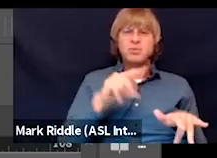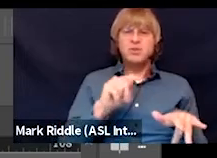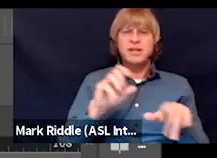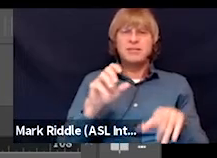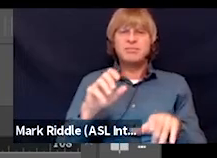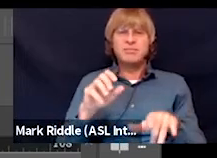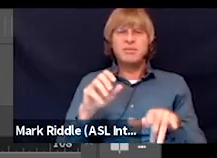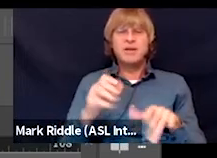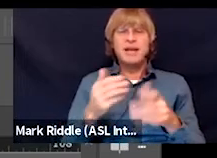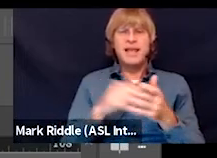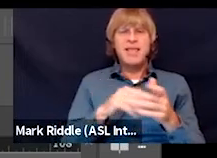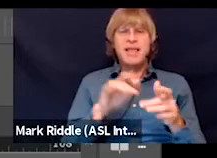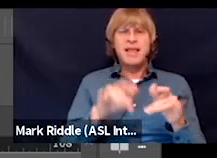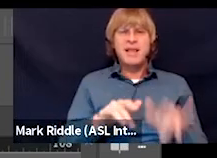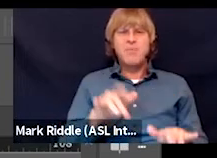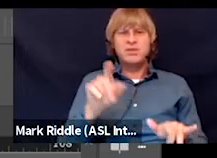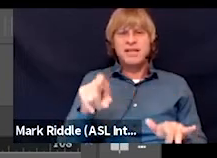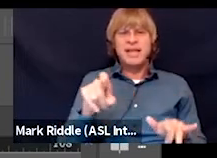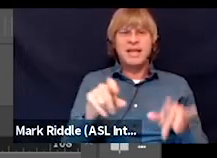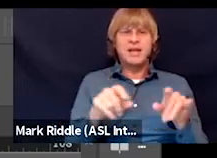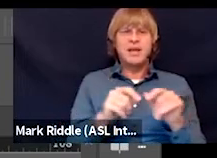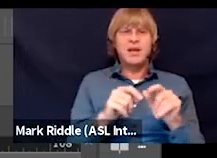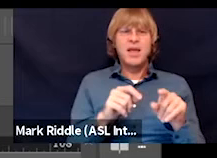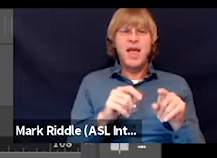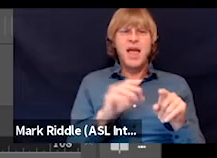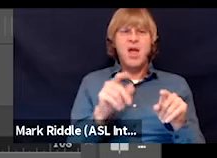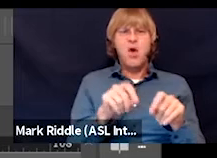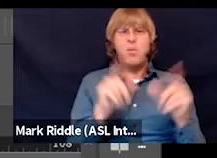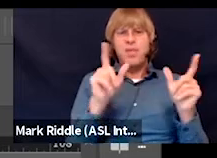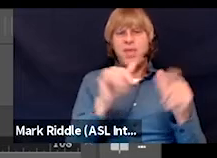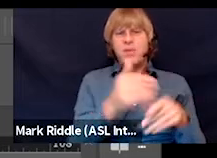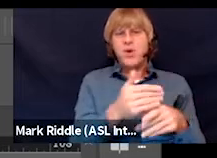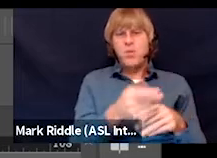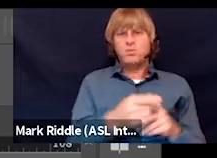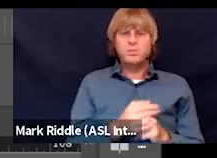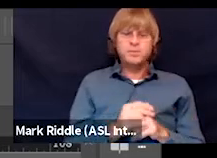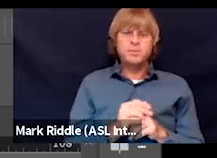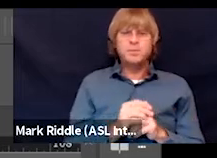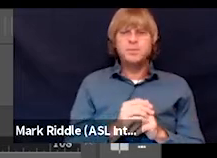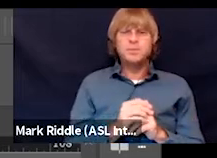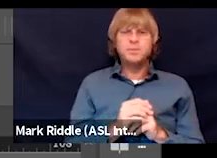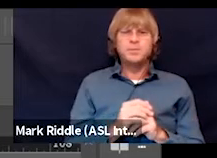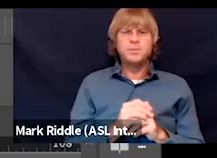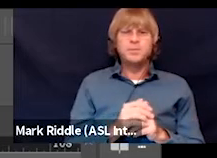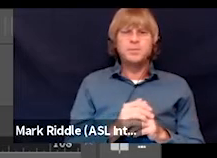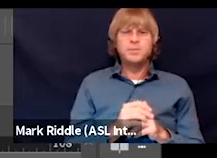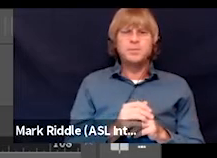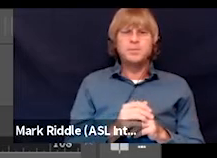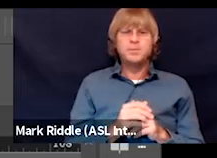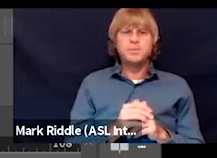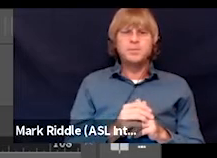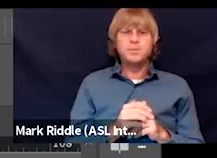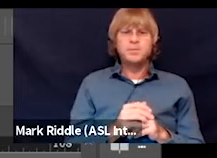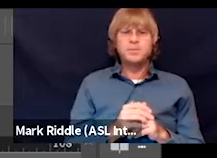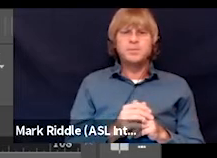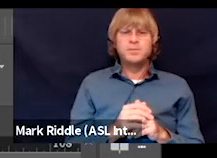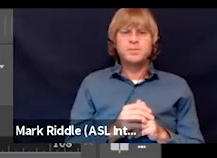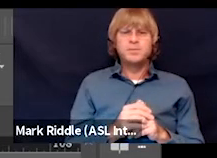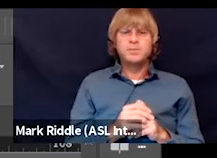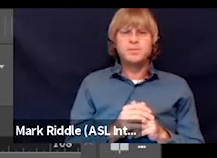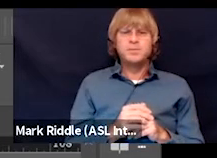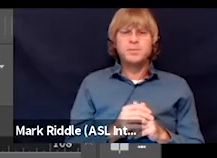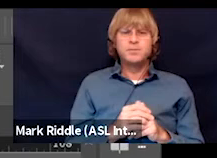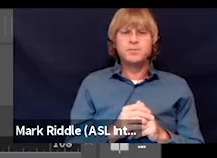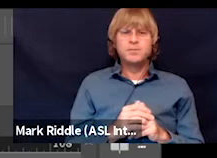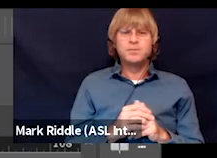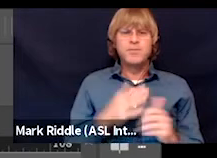again here and open that window up. Okay. My file's